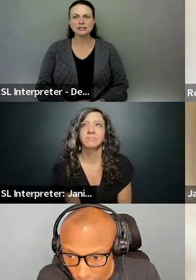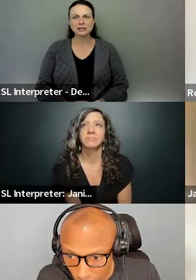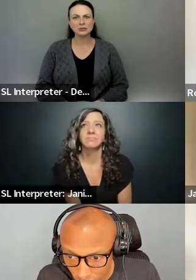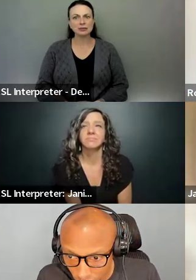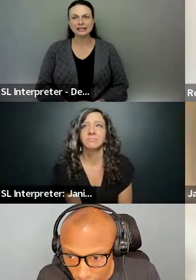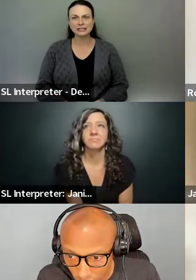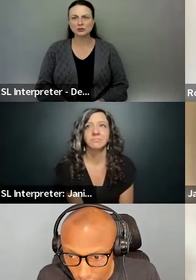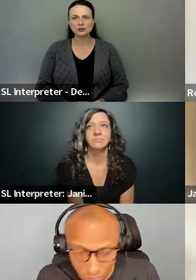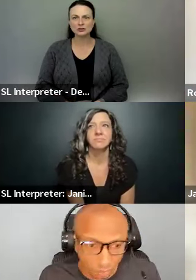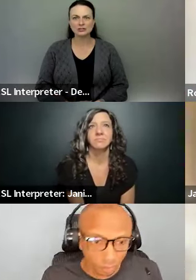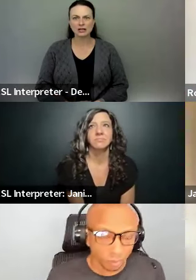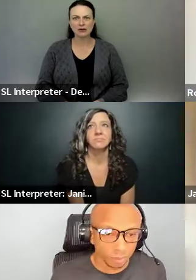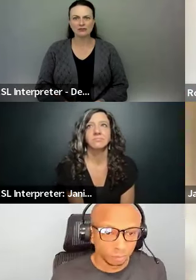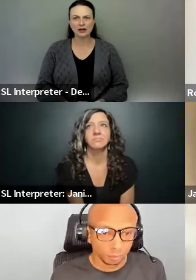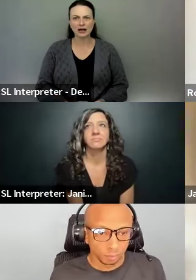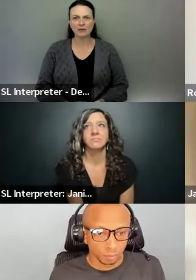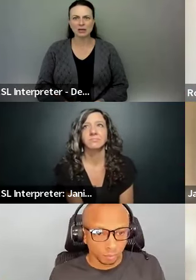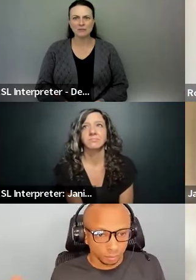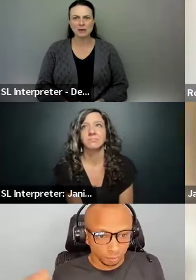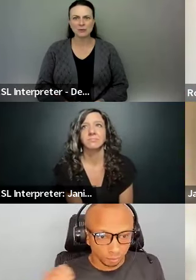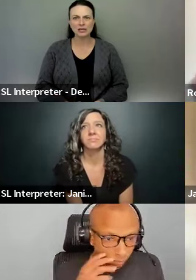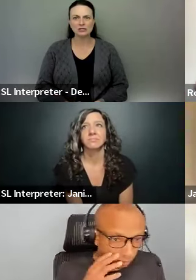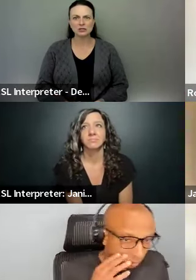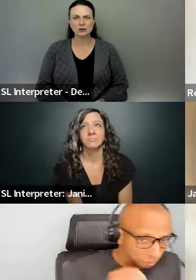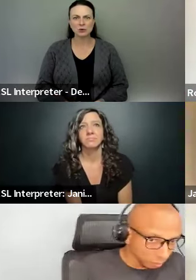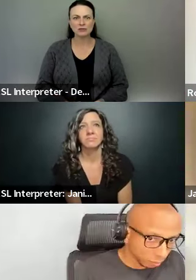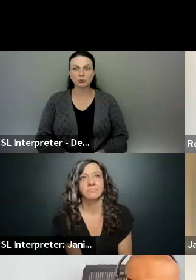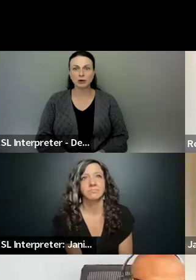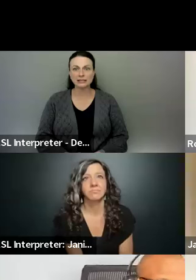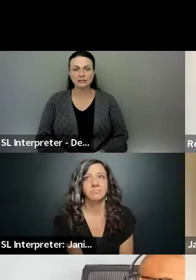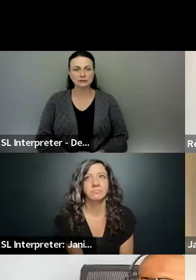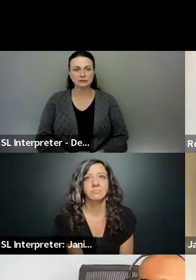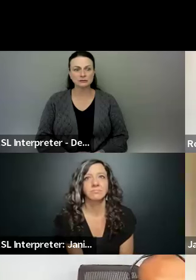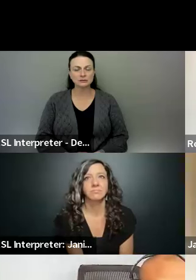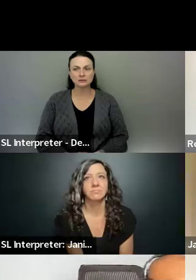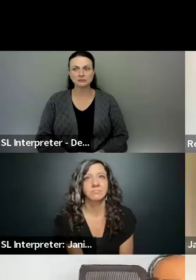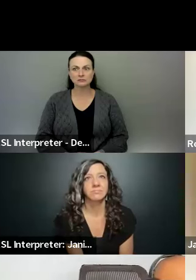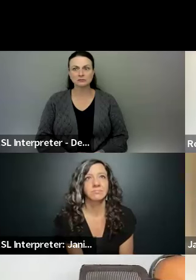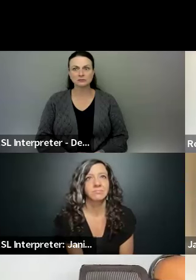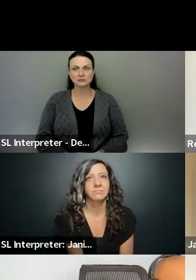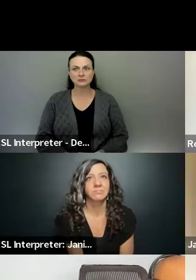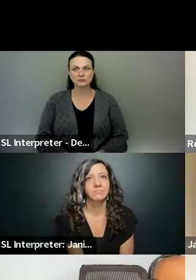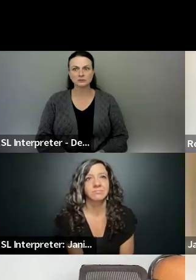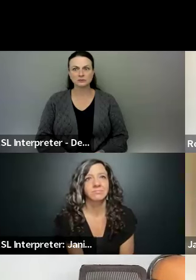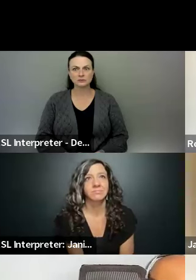New faces, please introduce yourself. Maybe we could start with Brett.